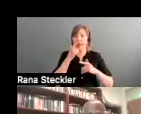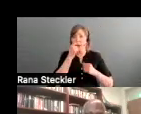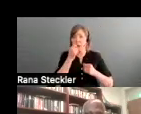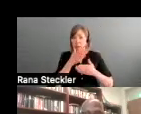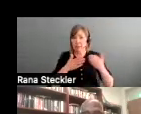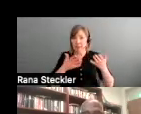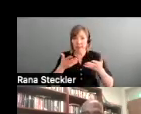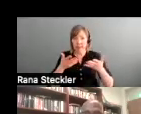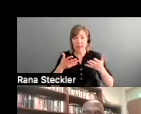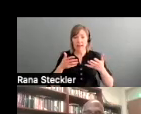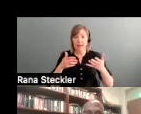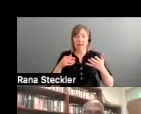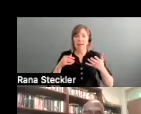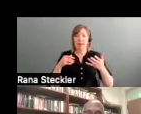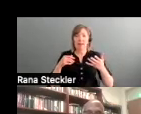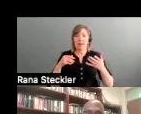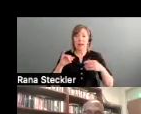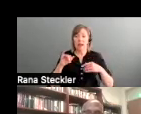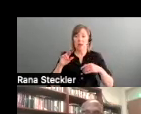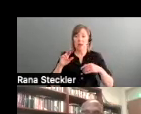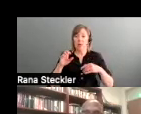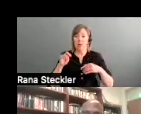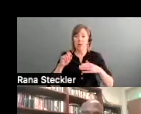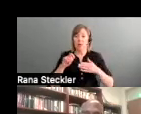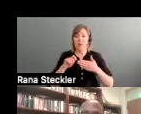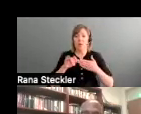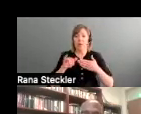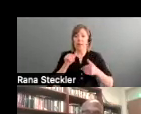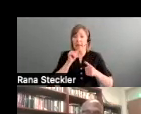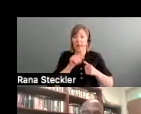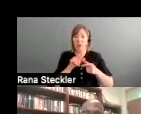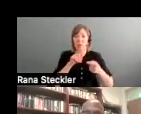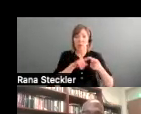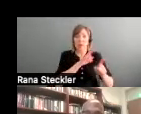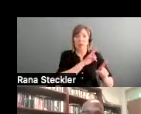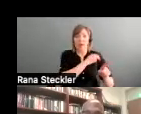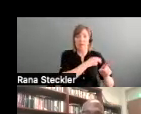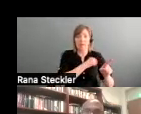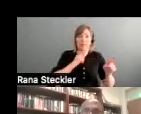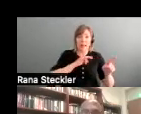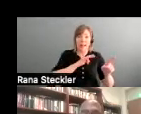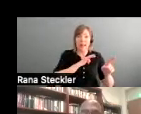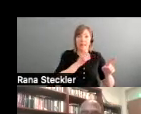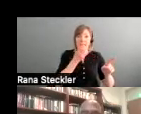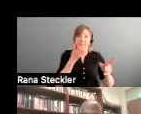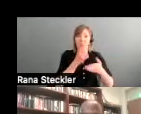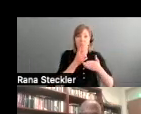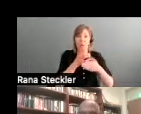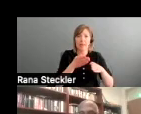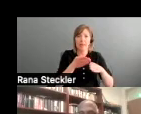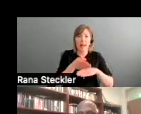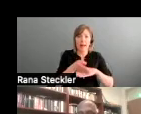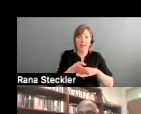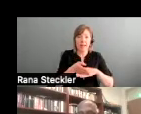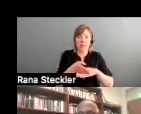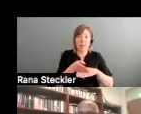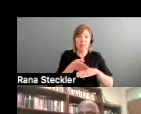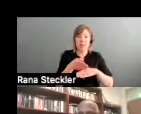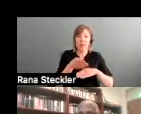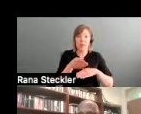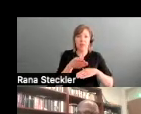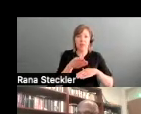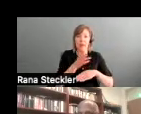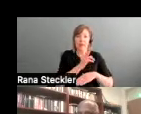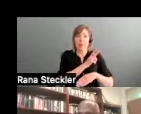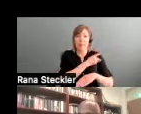thing here is that Irene wrote this letter to the hospital staff several weeks after